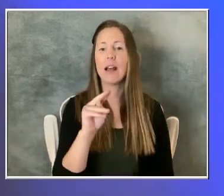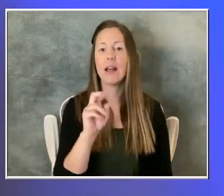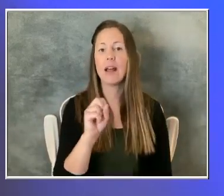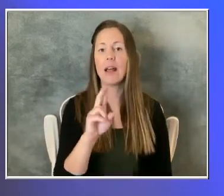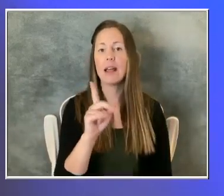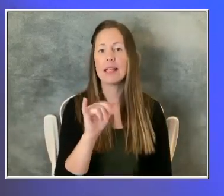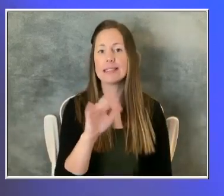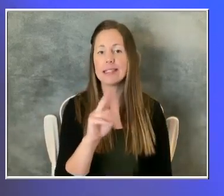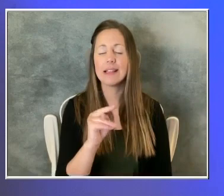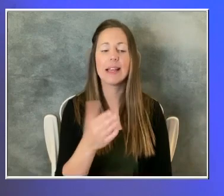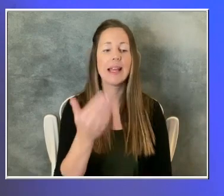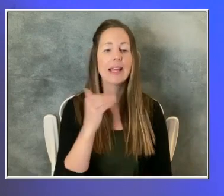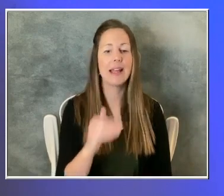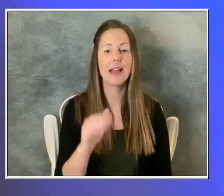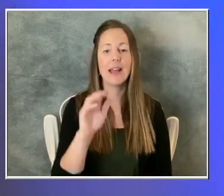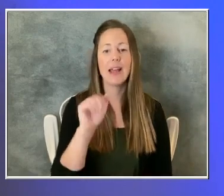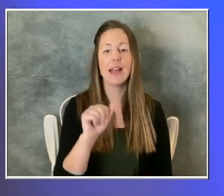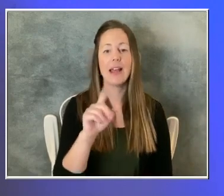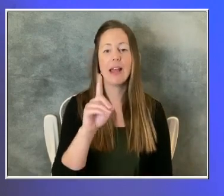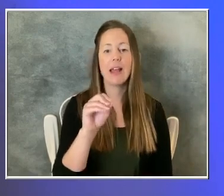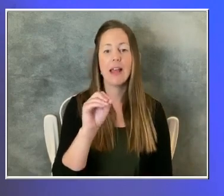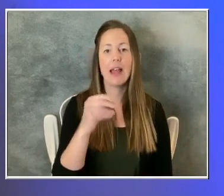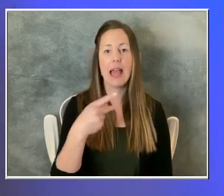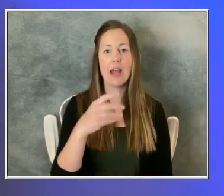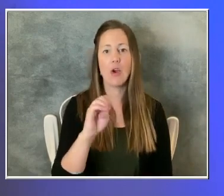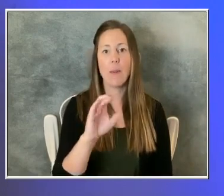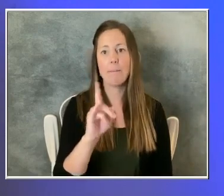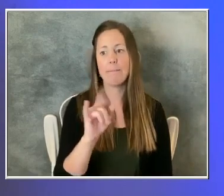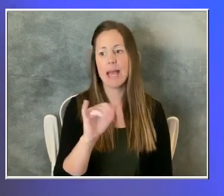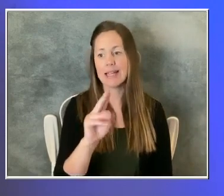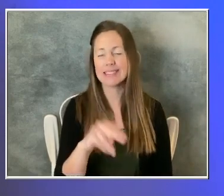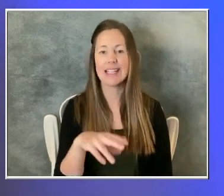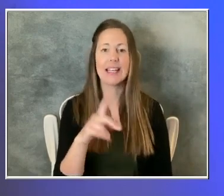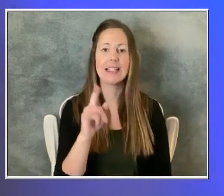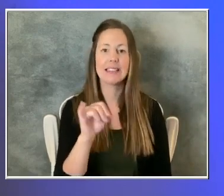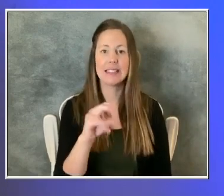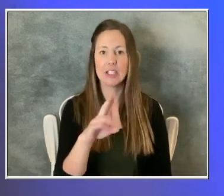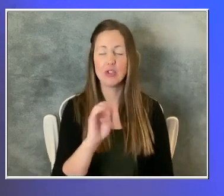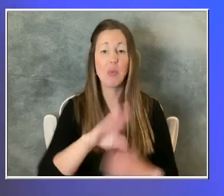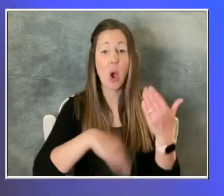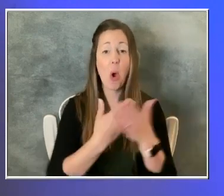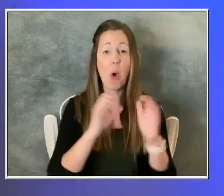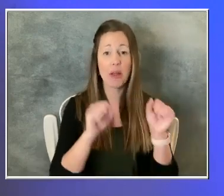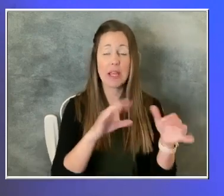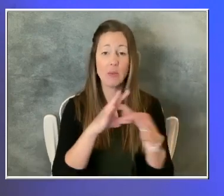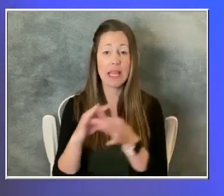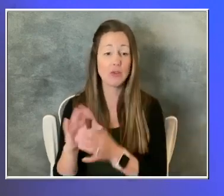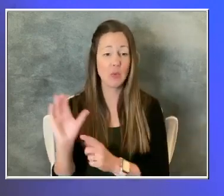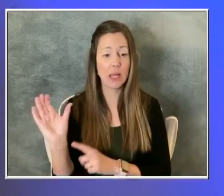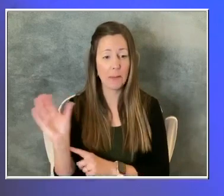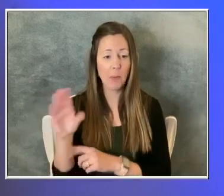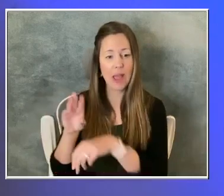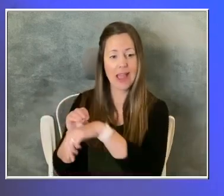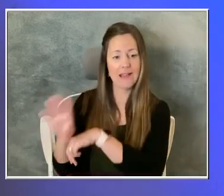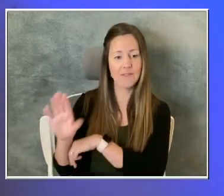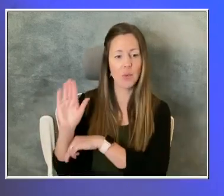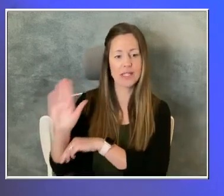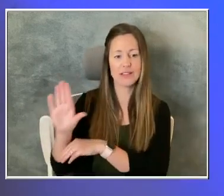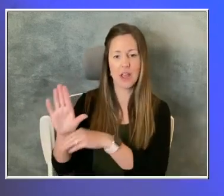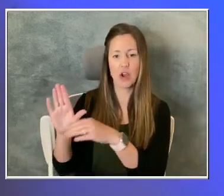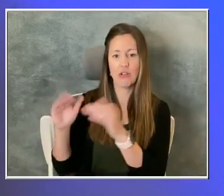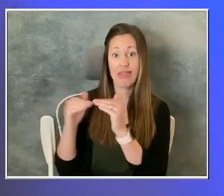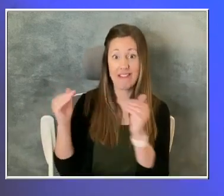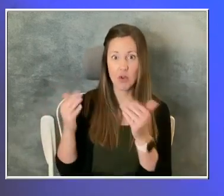as adipectin, all can relate to chemokines and influence their levels. So that's where we